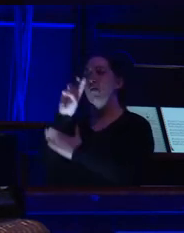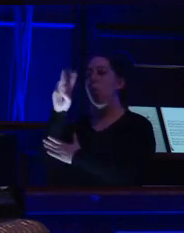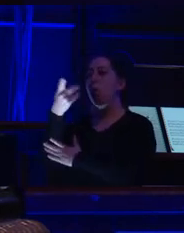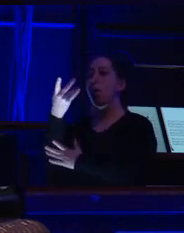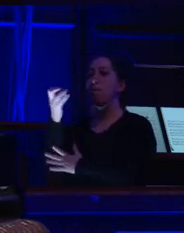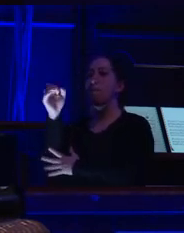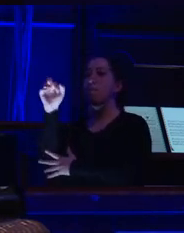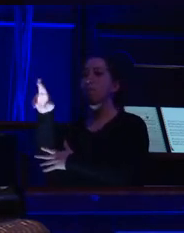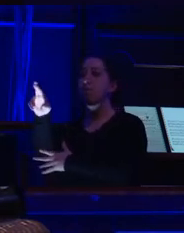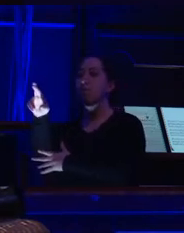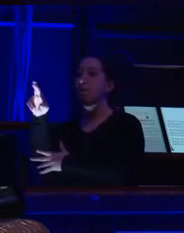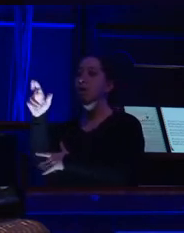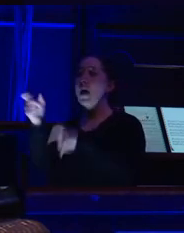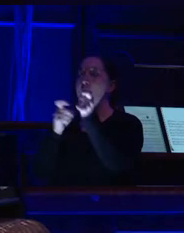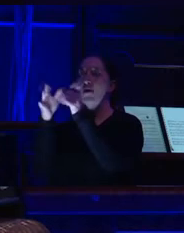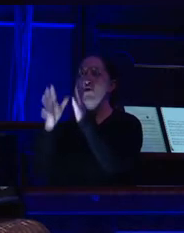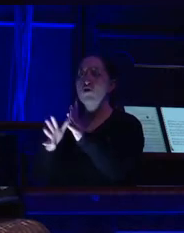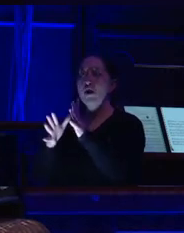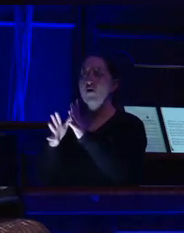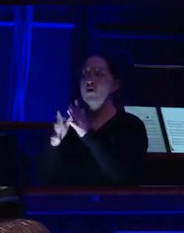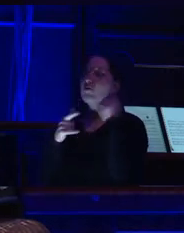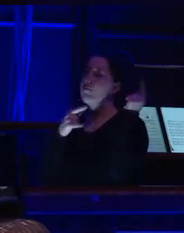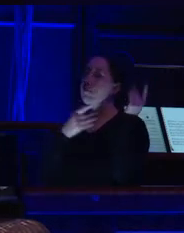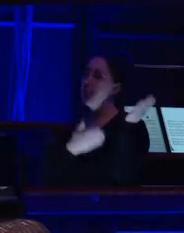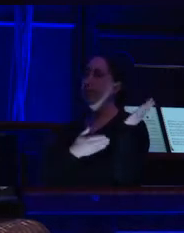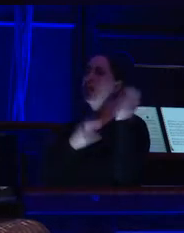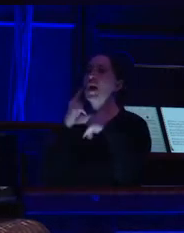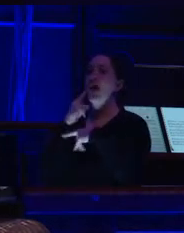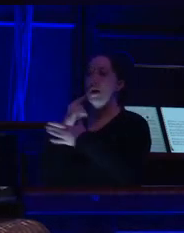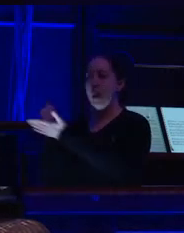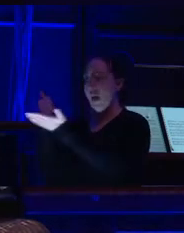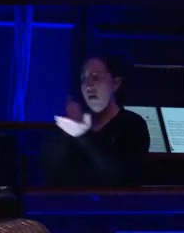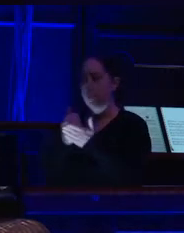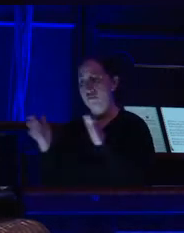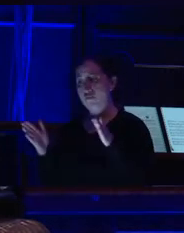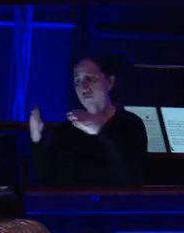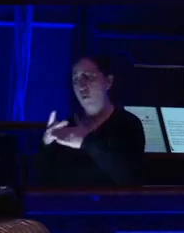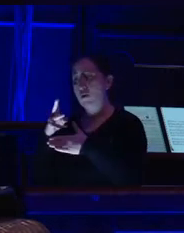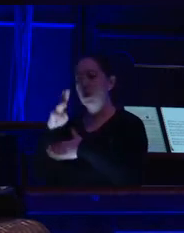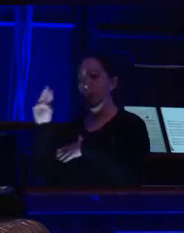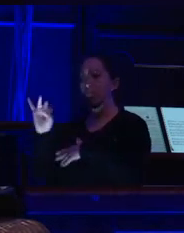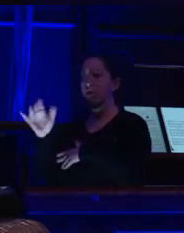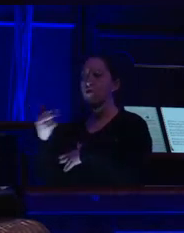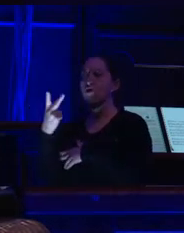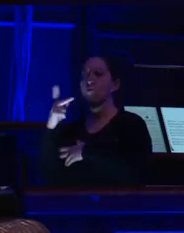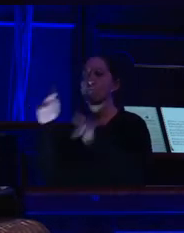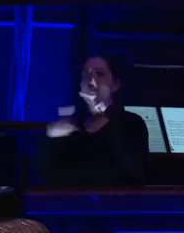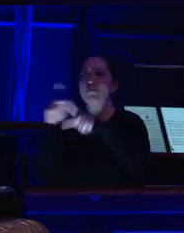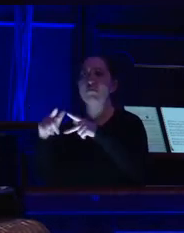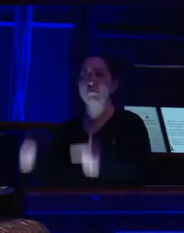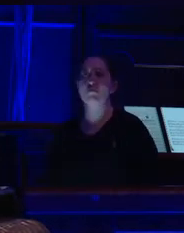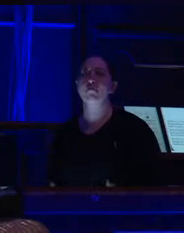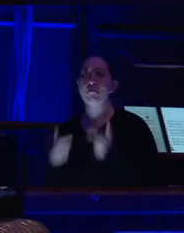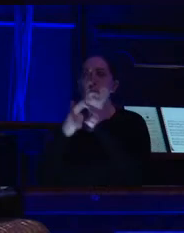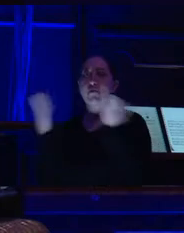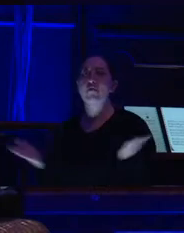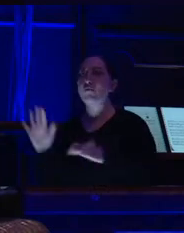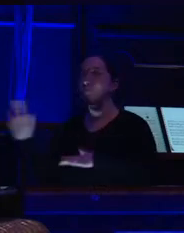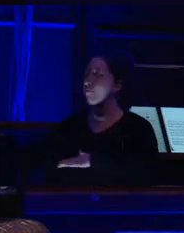administration, Lieutenant Governor Gilchrist has focused on helping Michiganders in communities across our